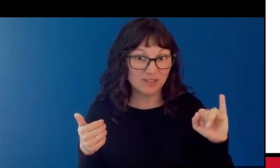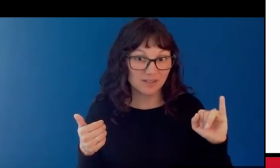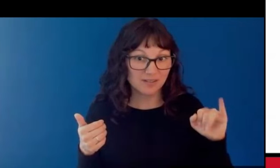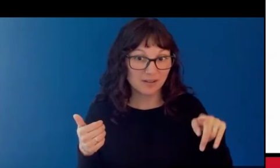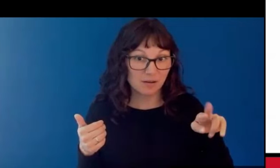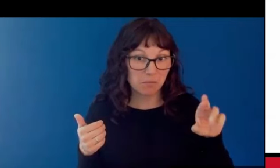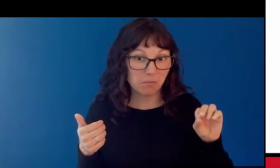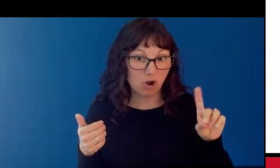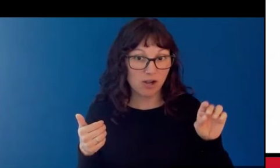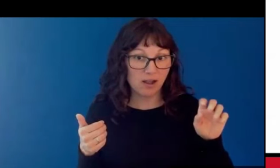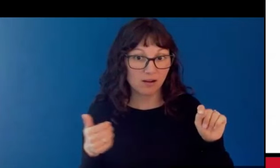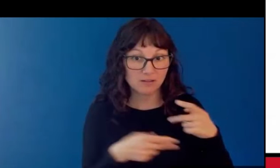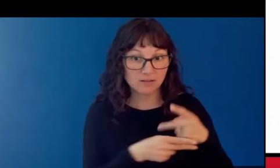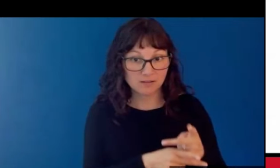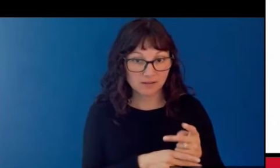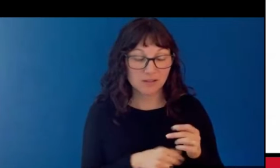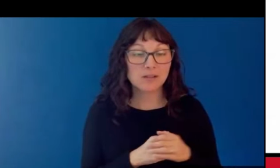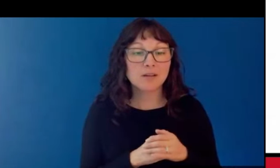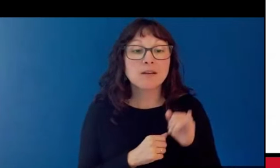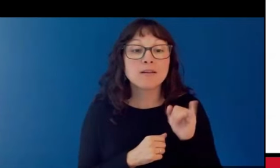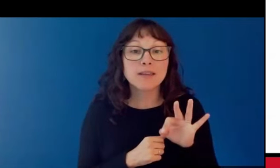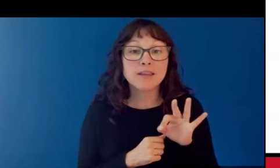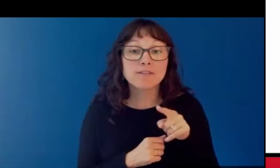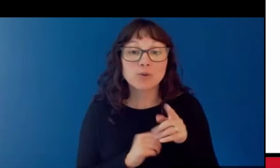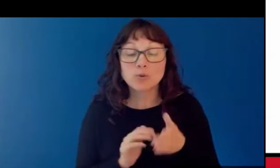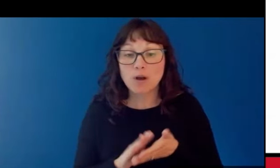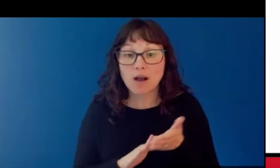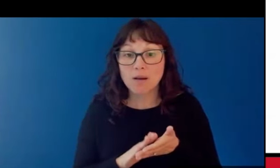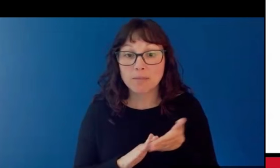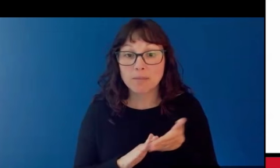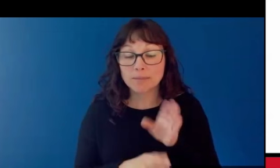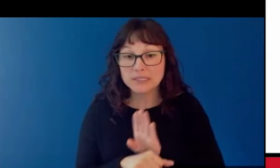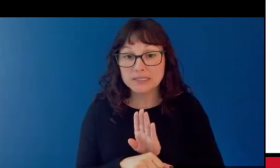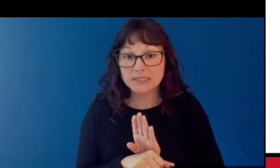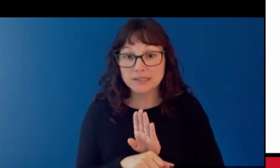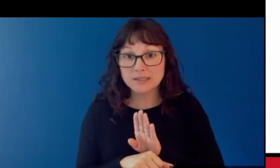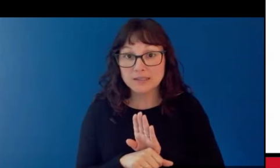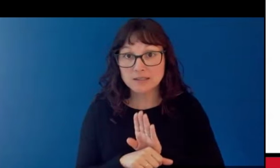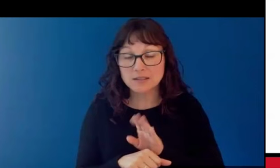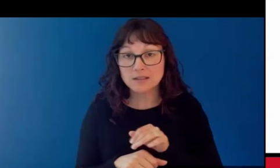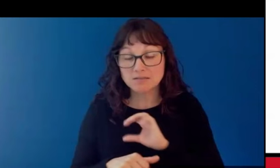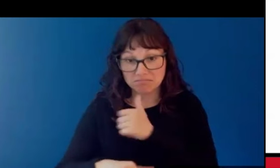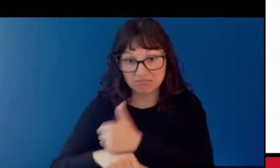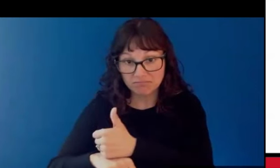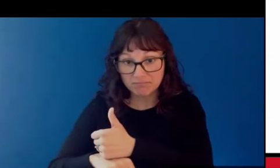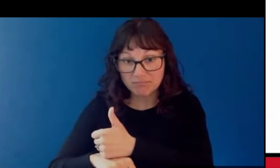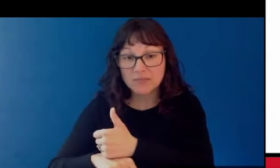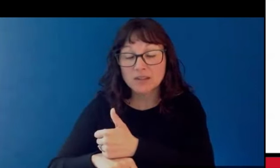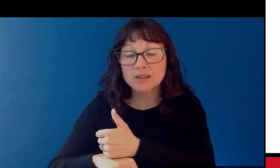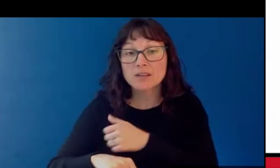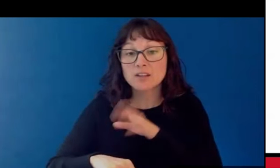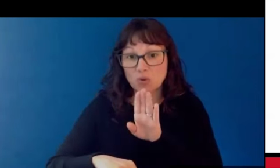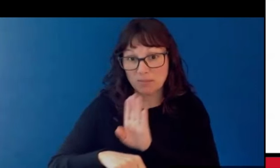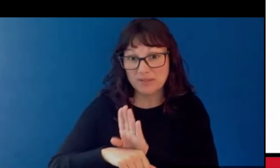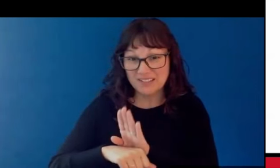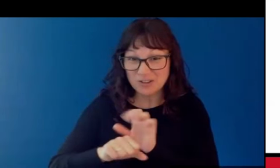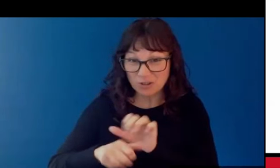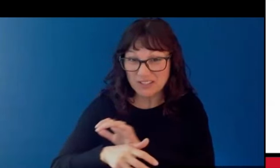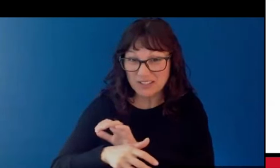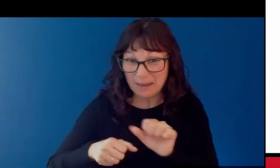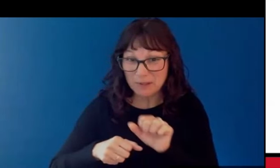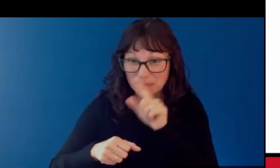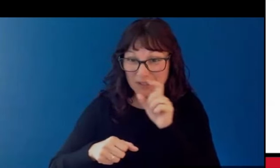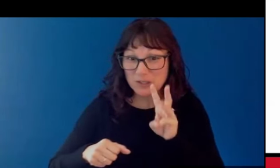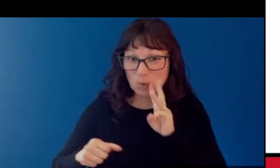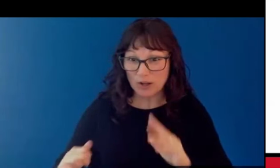product. If you are operating a business in a location where your business could be damaged by